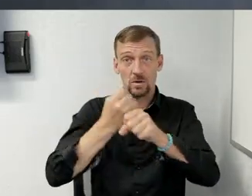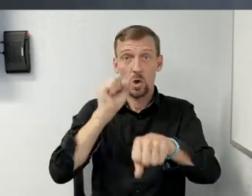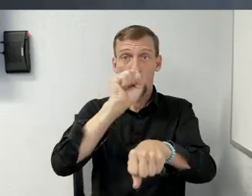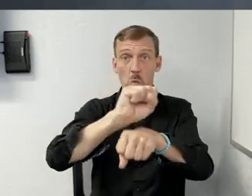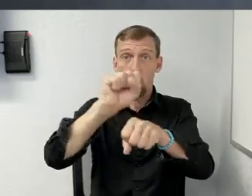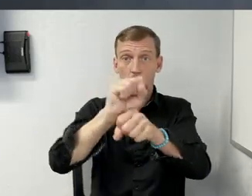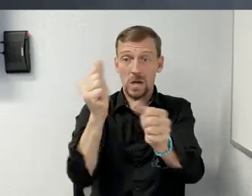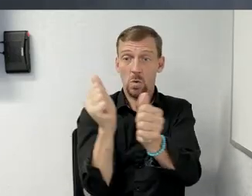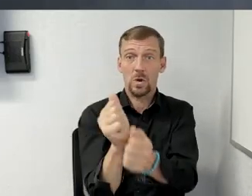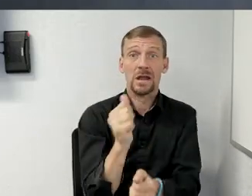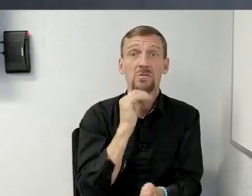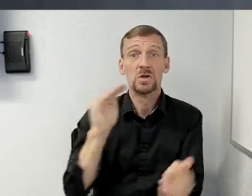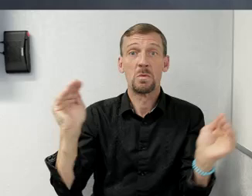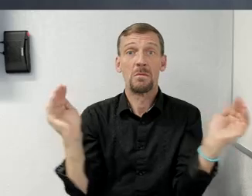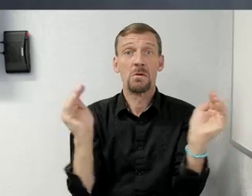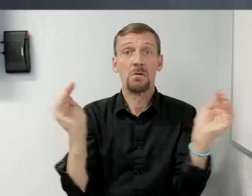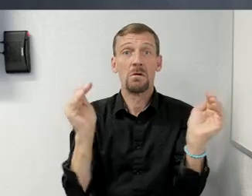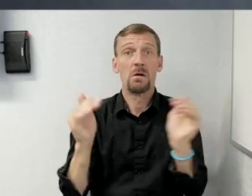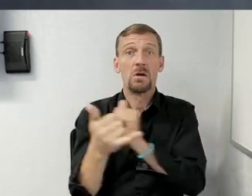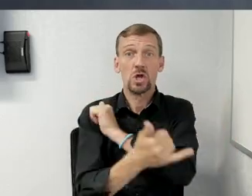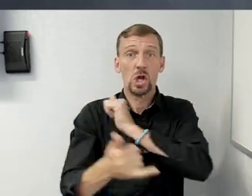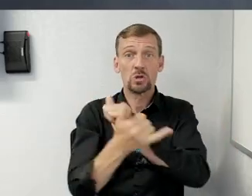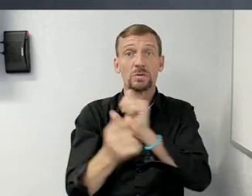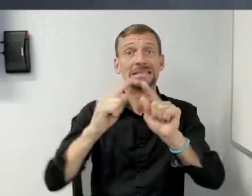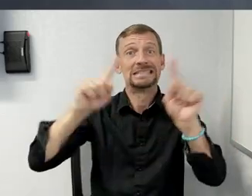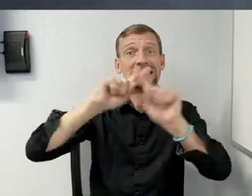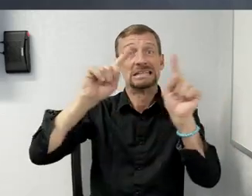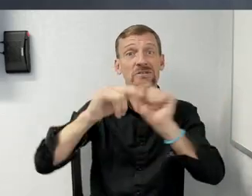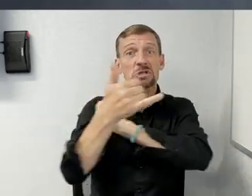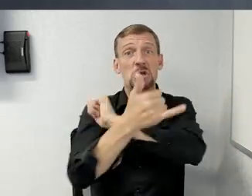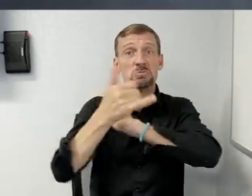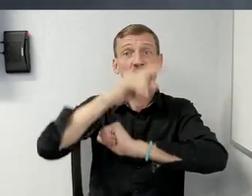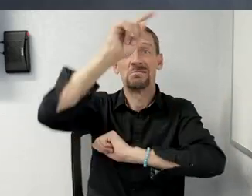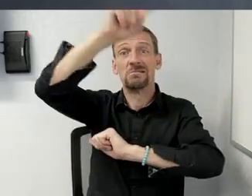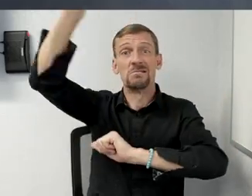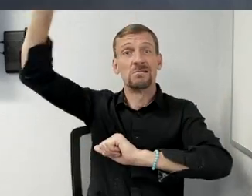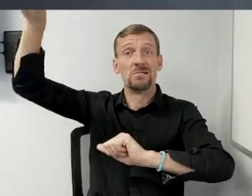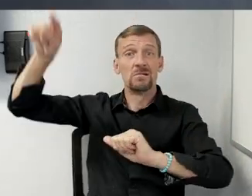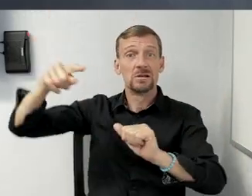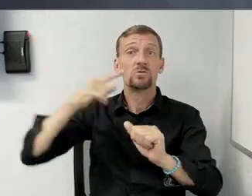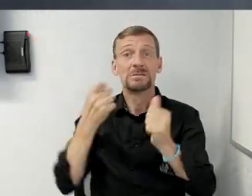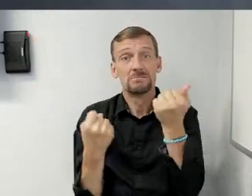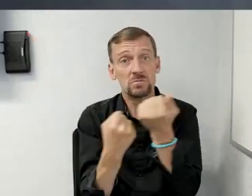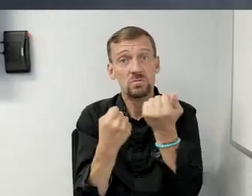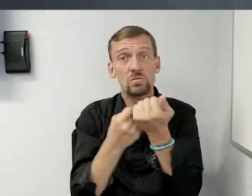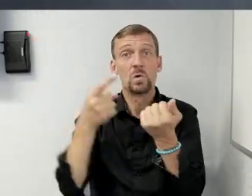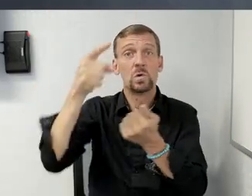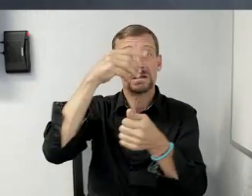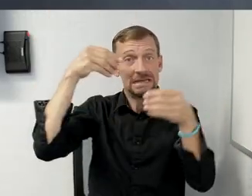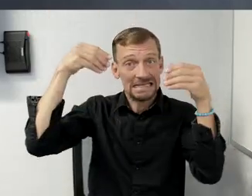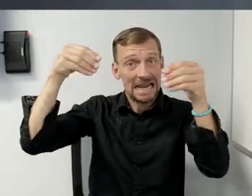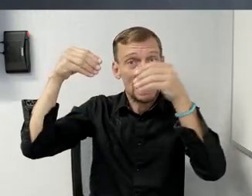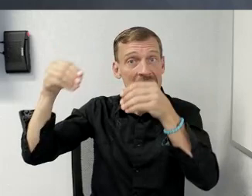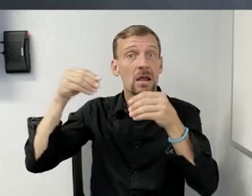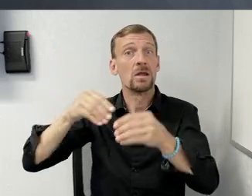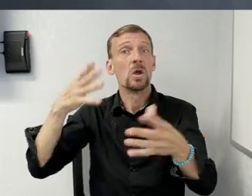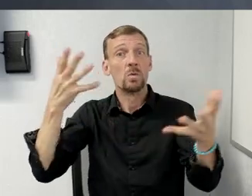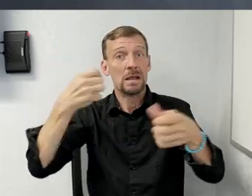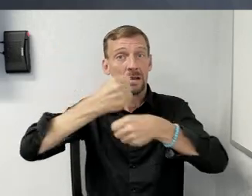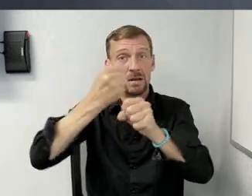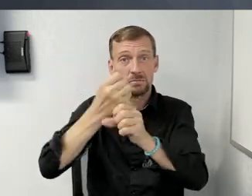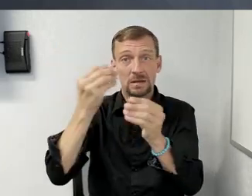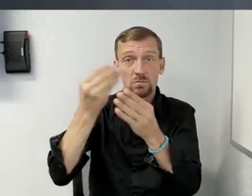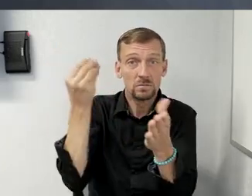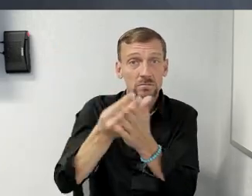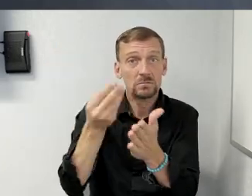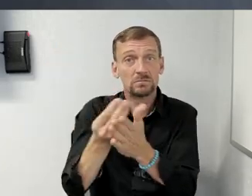small companies in the developing countries in their management, their structure, their marketing, to help them succeed, make more money,